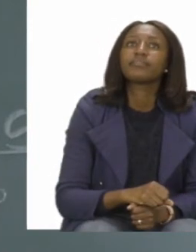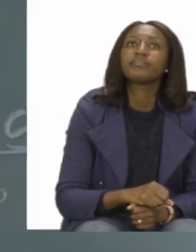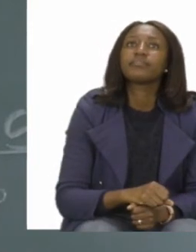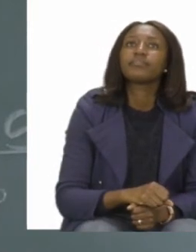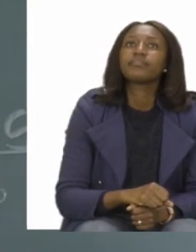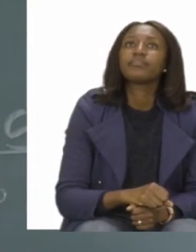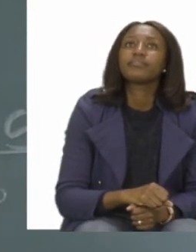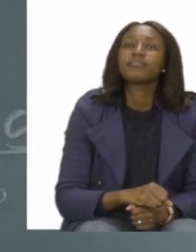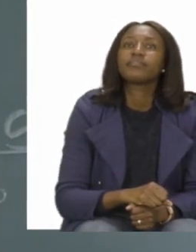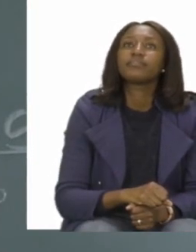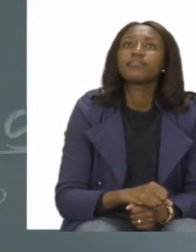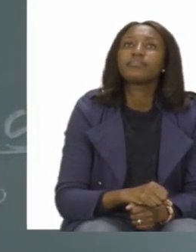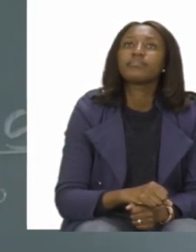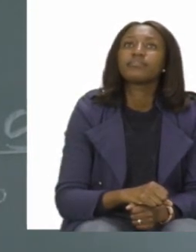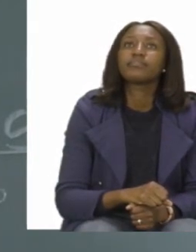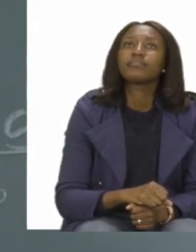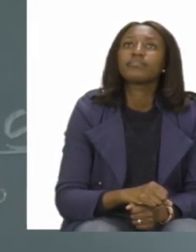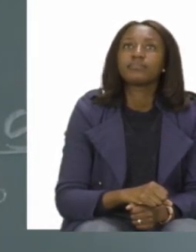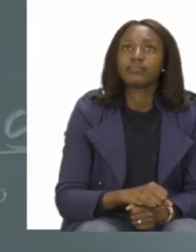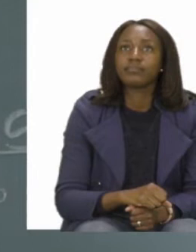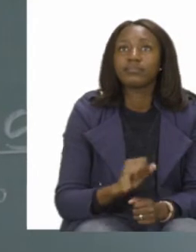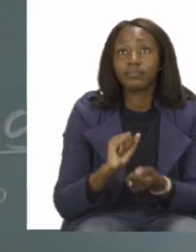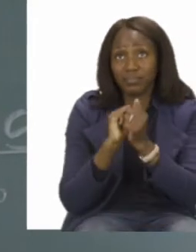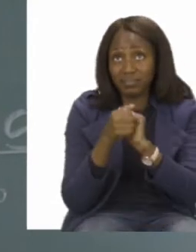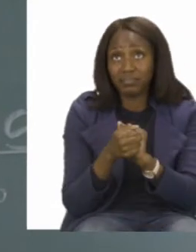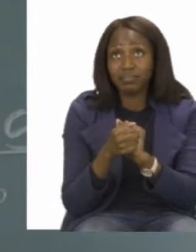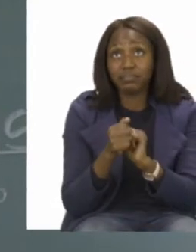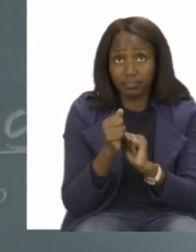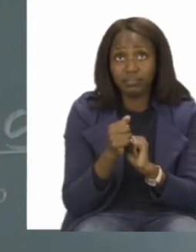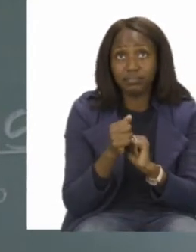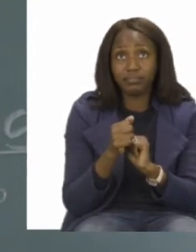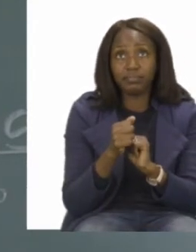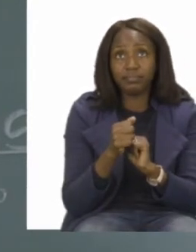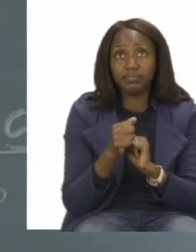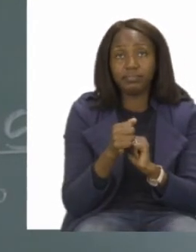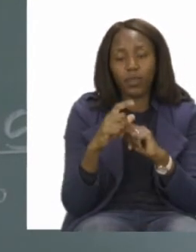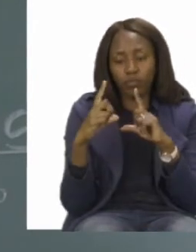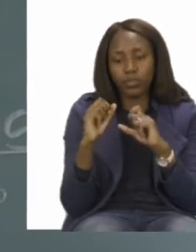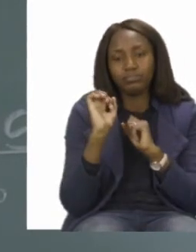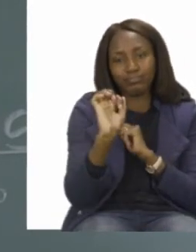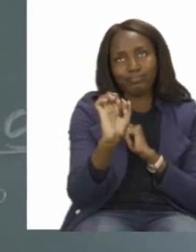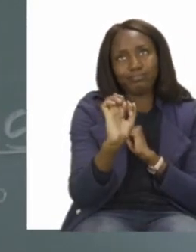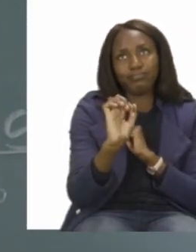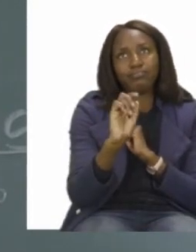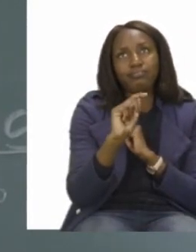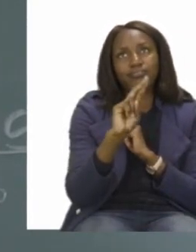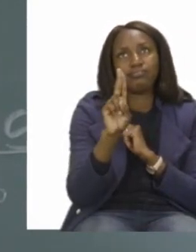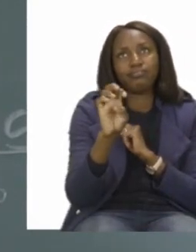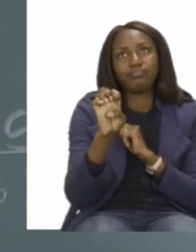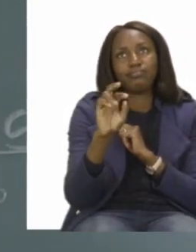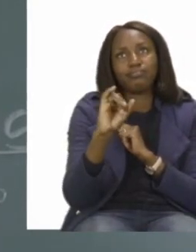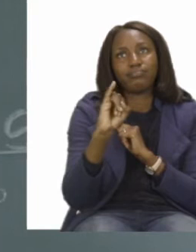so them will change to theirs. So the photograph will then be